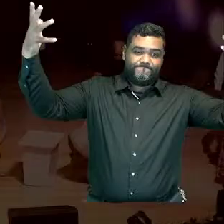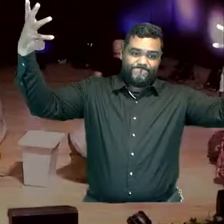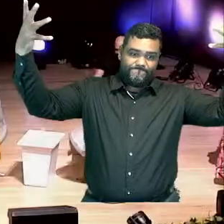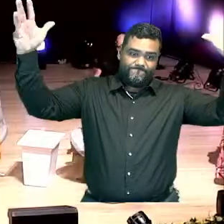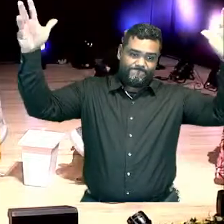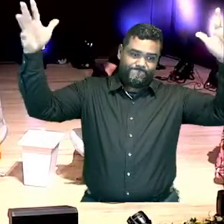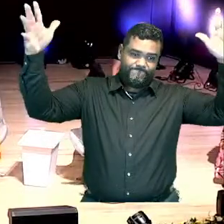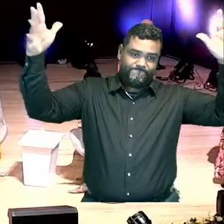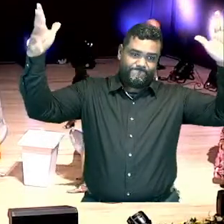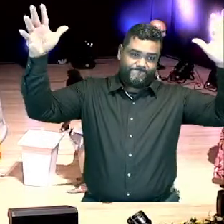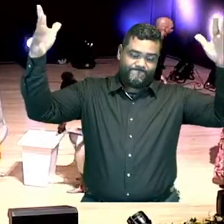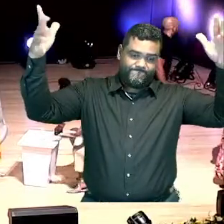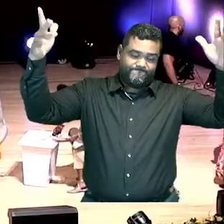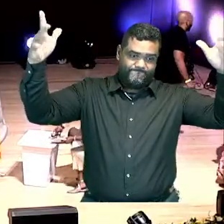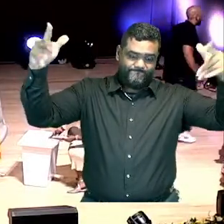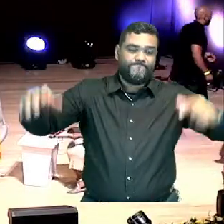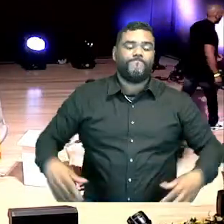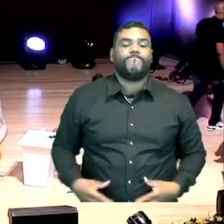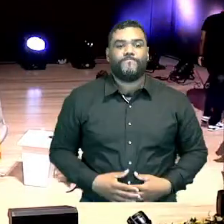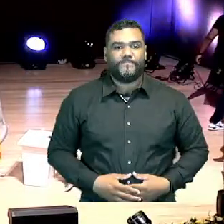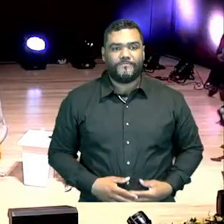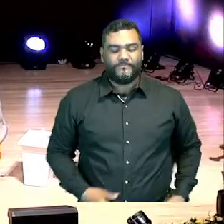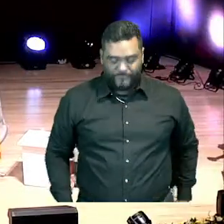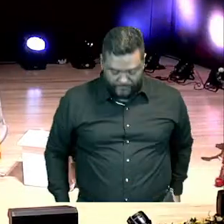of applause for our third panel.